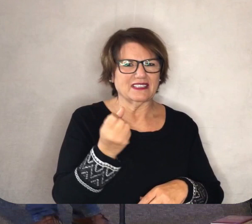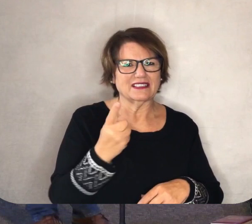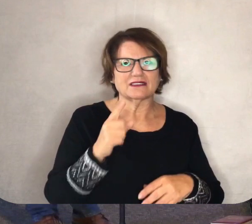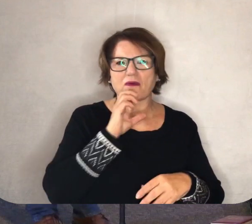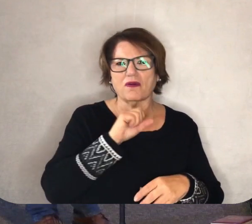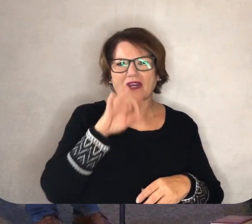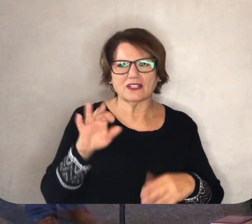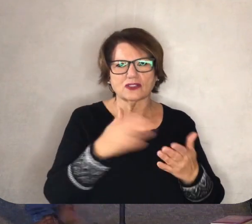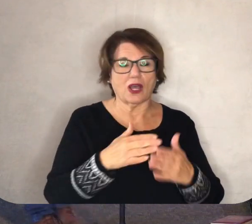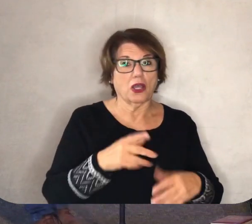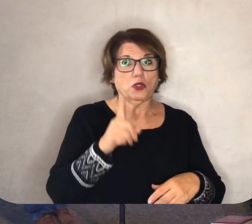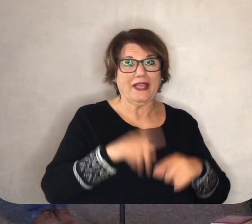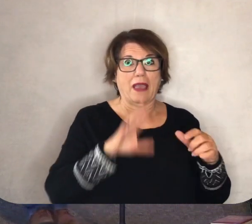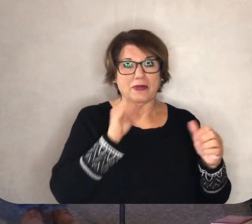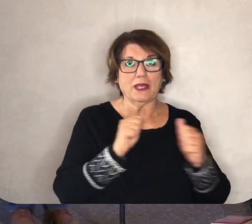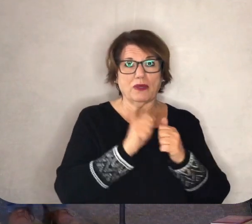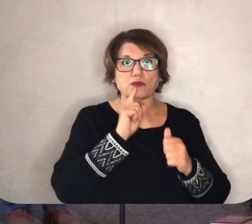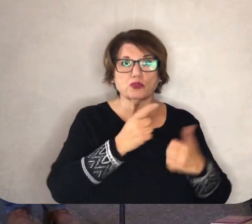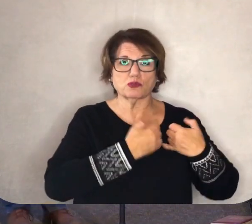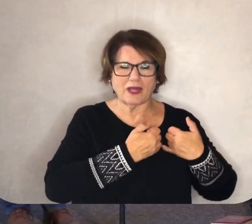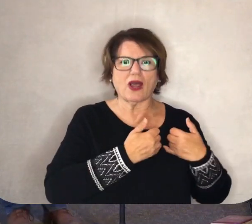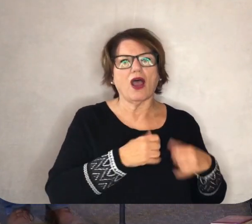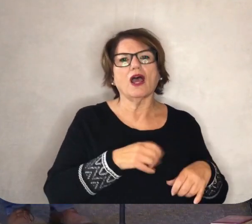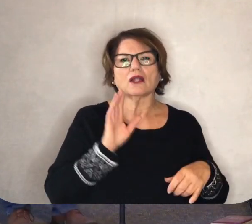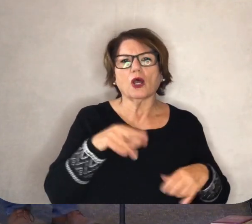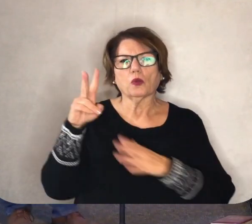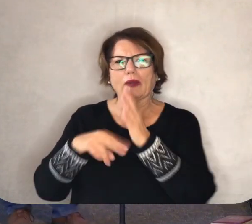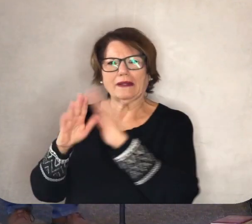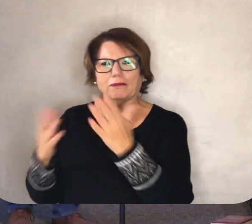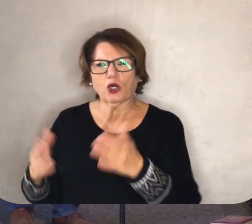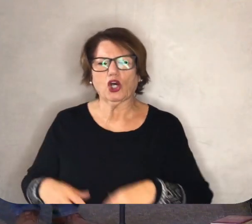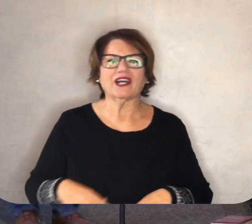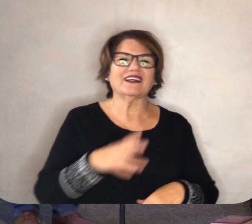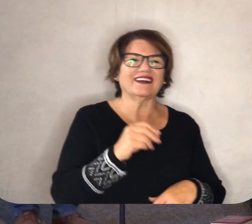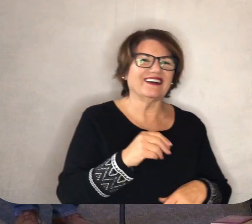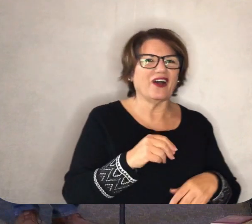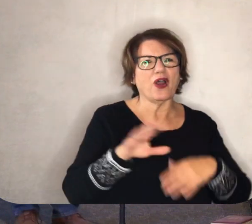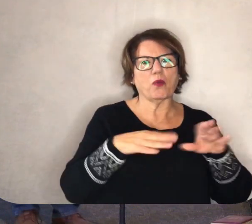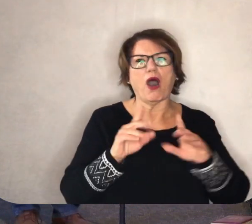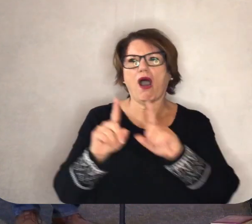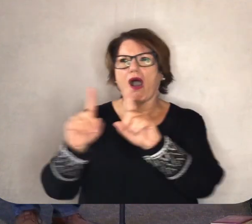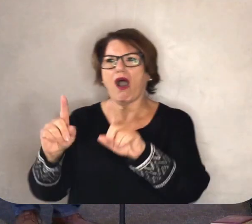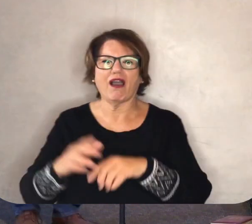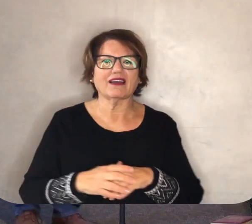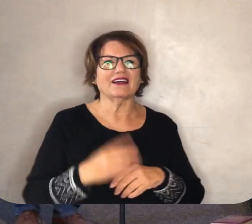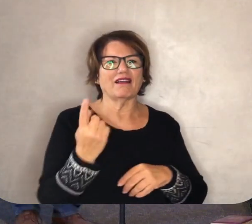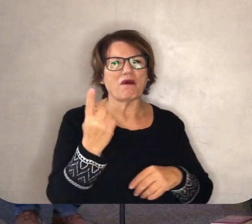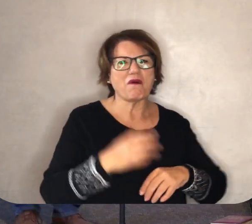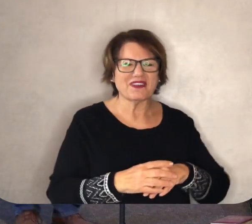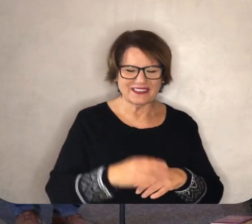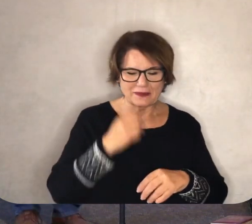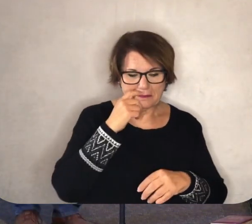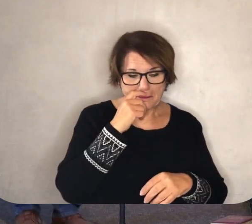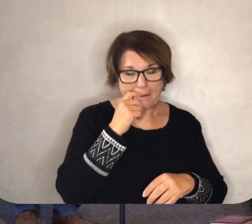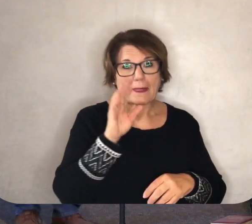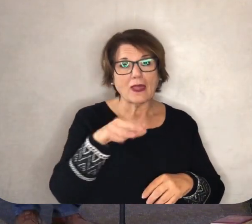Read a book or take a walk. But on the other hand, if you cannot be with the wood you love, lathe the wood you're with. Remember